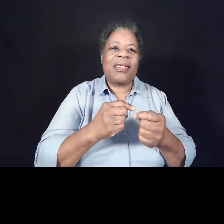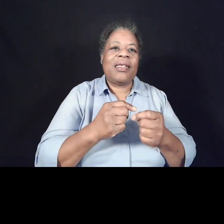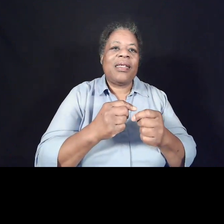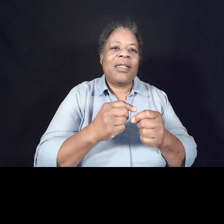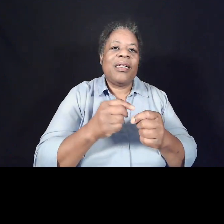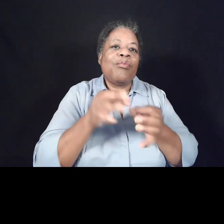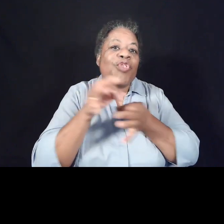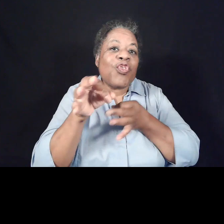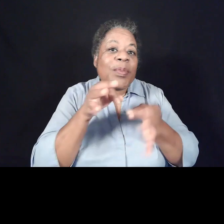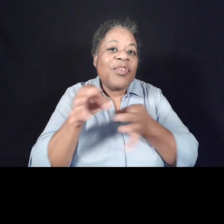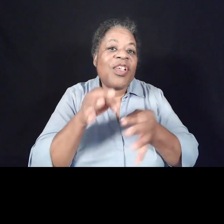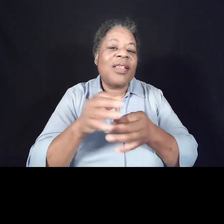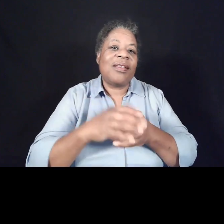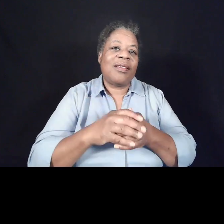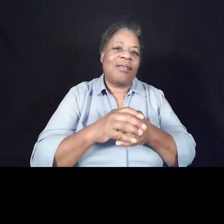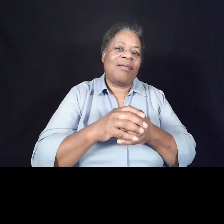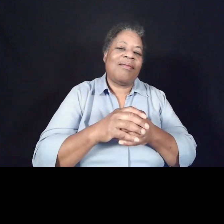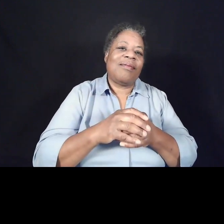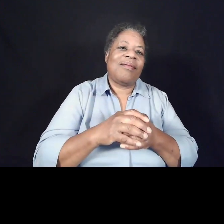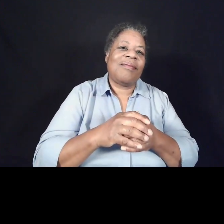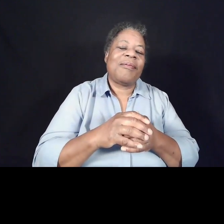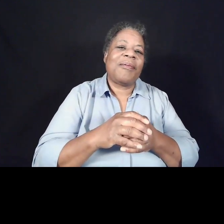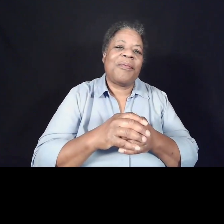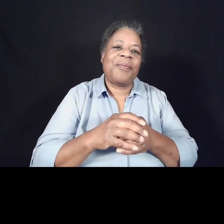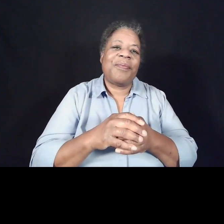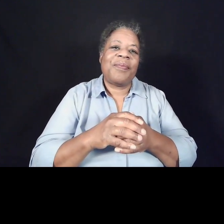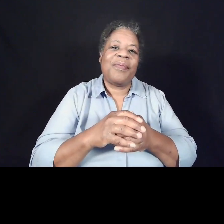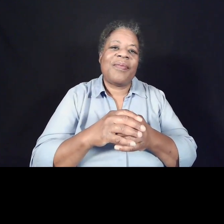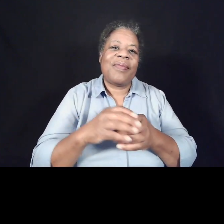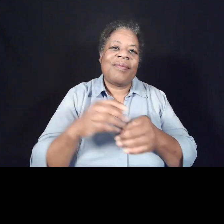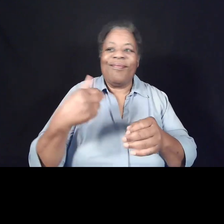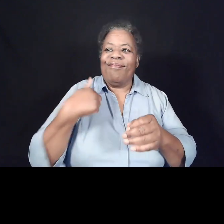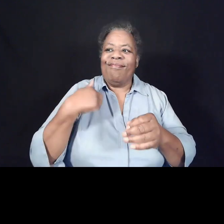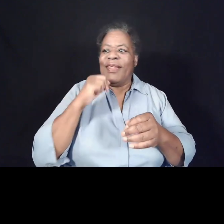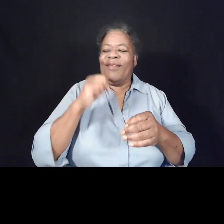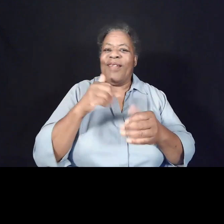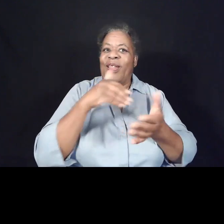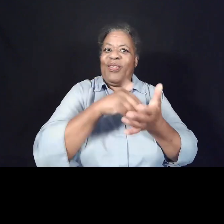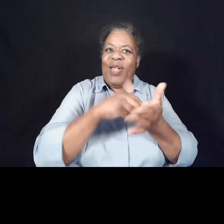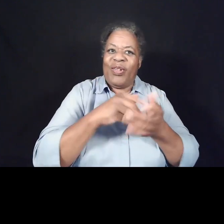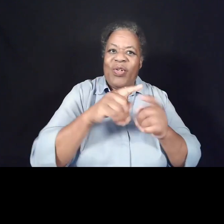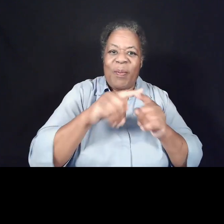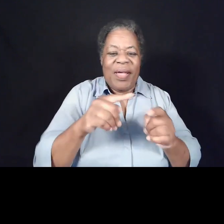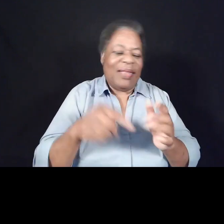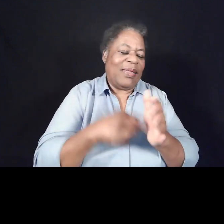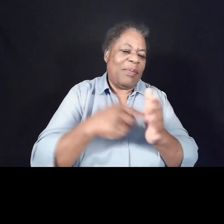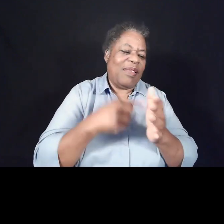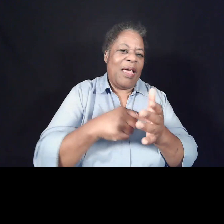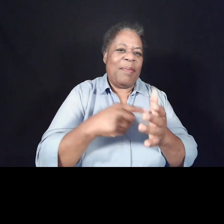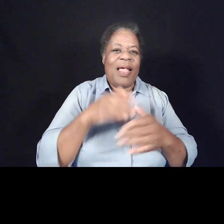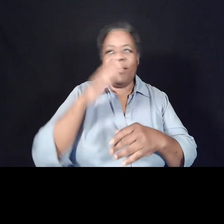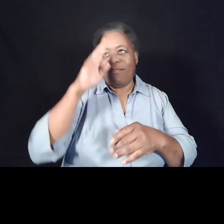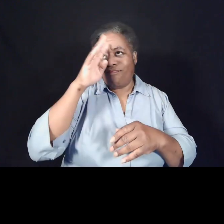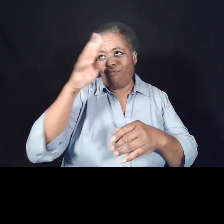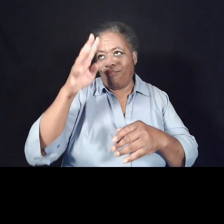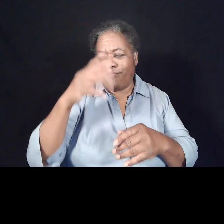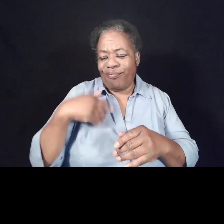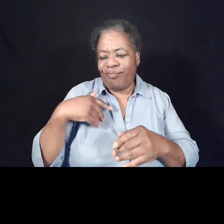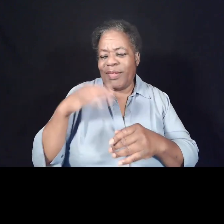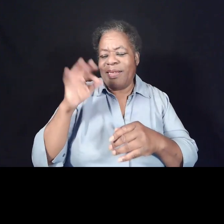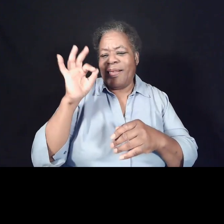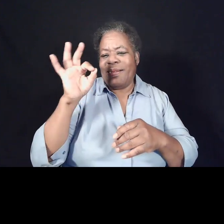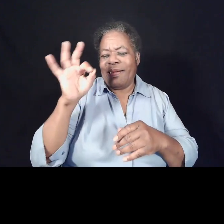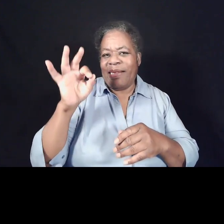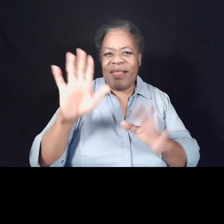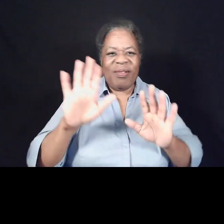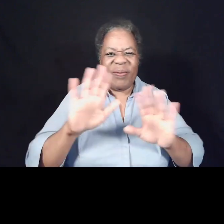So to paraphrase the old joke, I'm not a doctor, but sometimes I play one in the pulpit. So hang